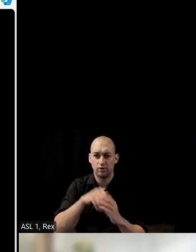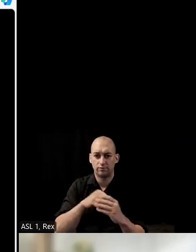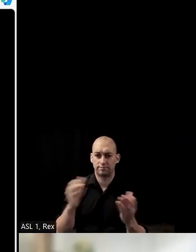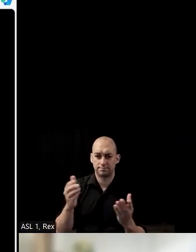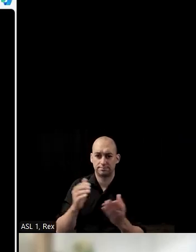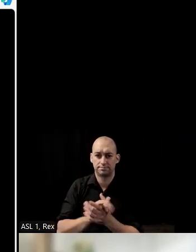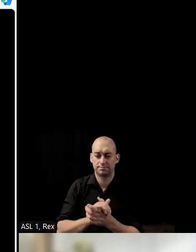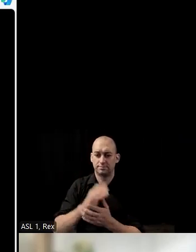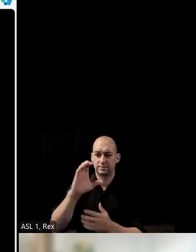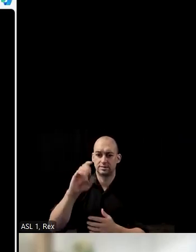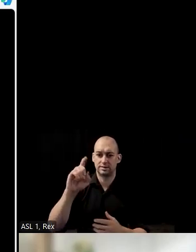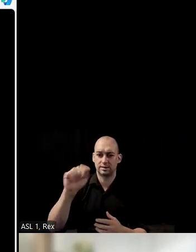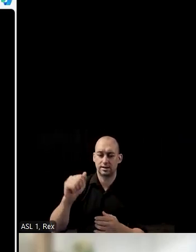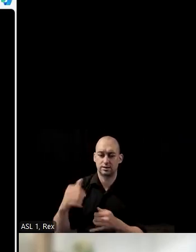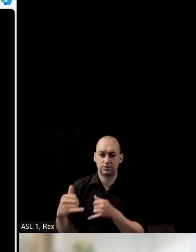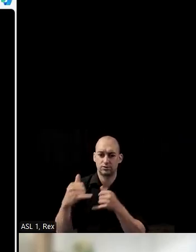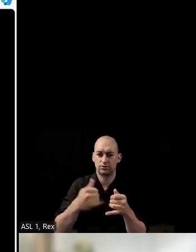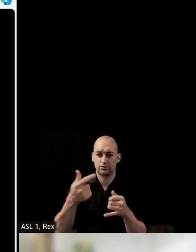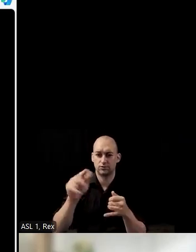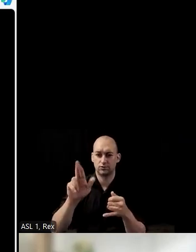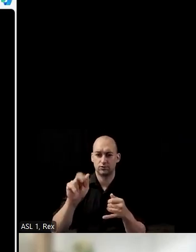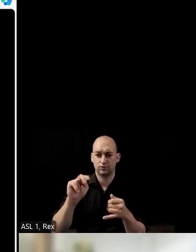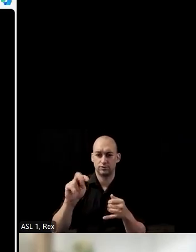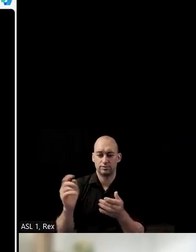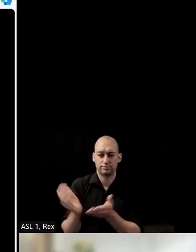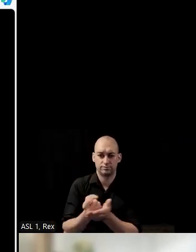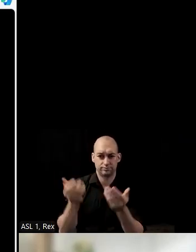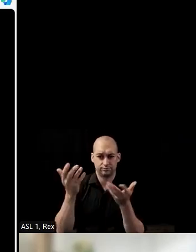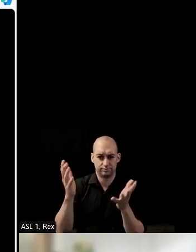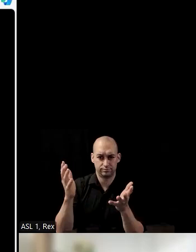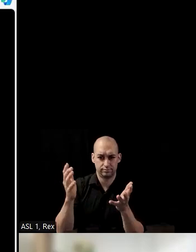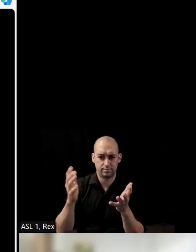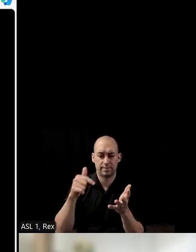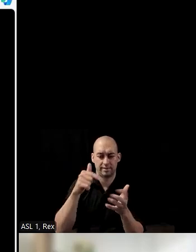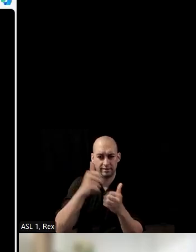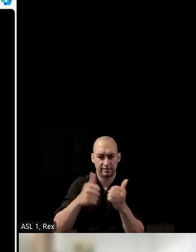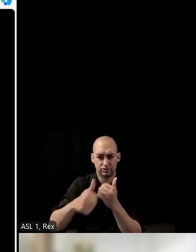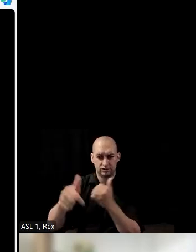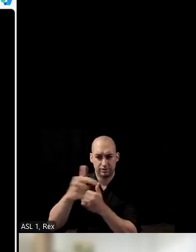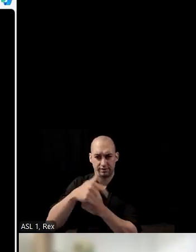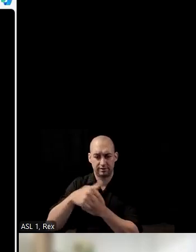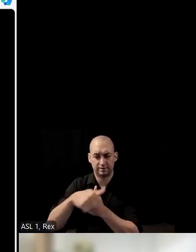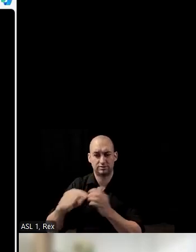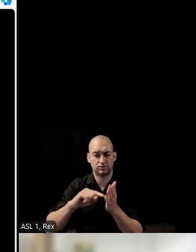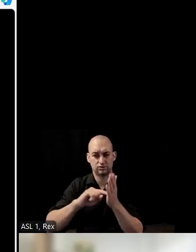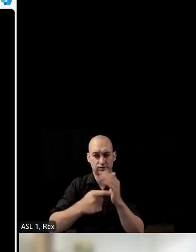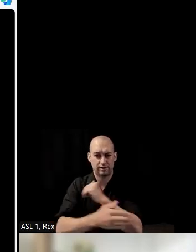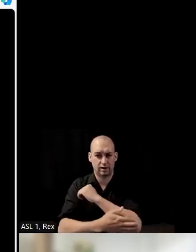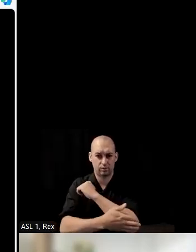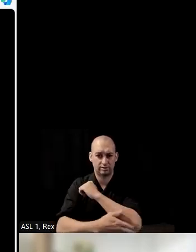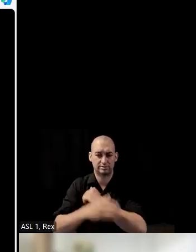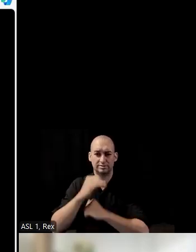So CDA grant recipient. Each of these pilot county agencies serves older adults and people